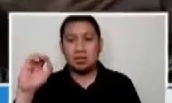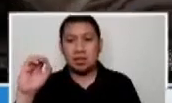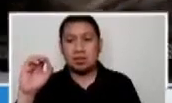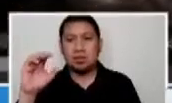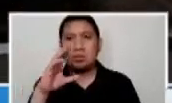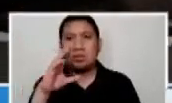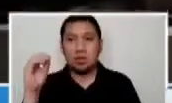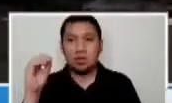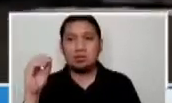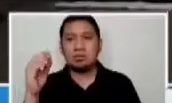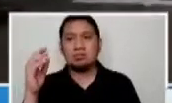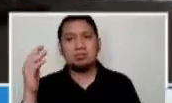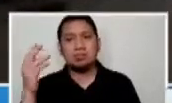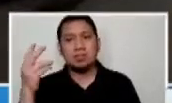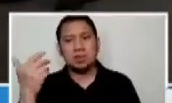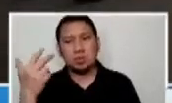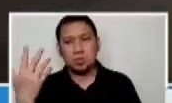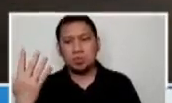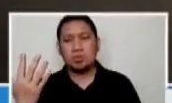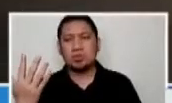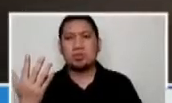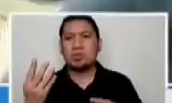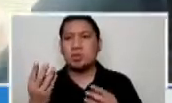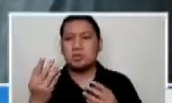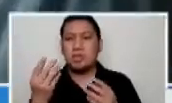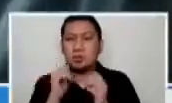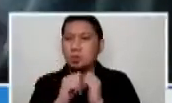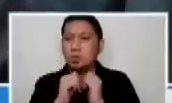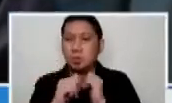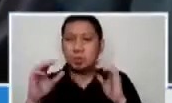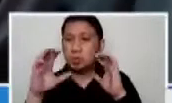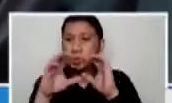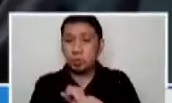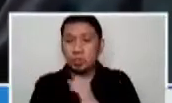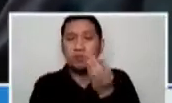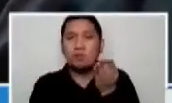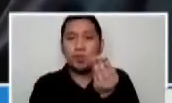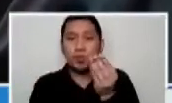bahay. We have issued the advisory to pray Eid al-Fitr and